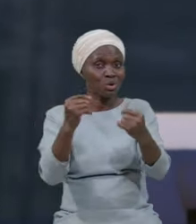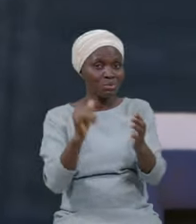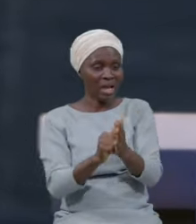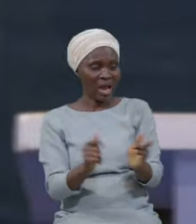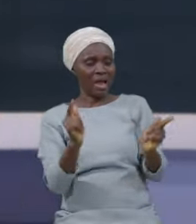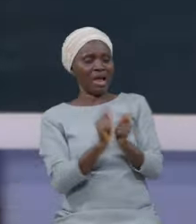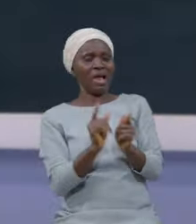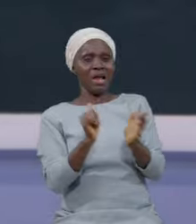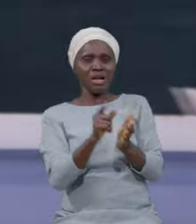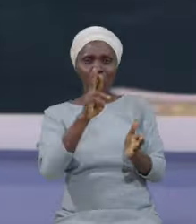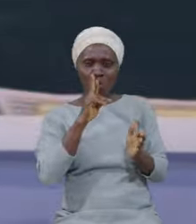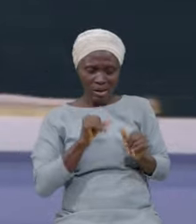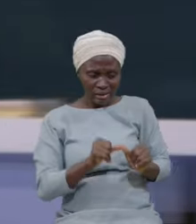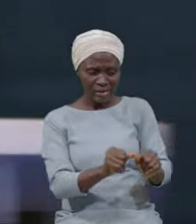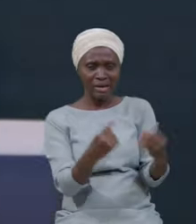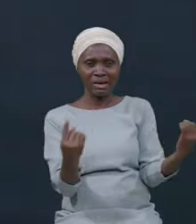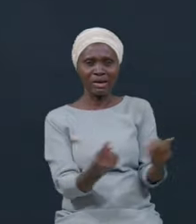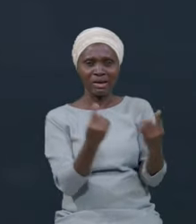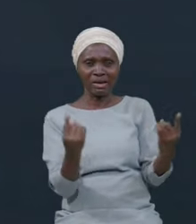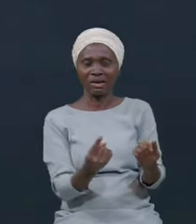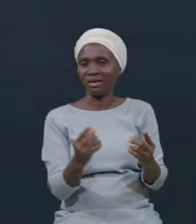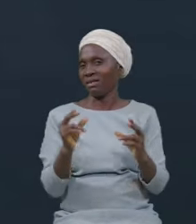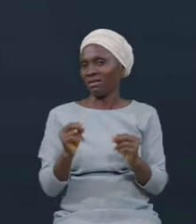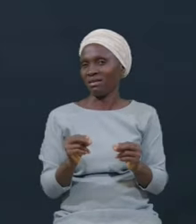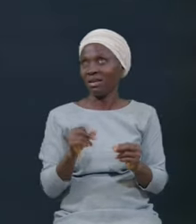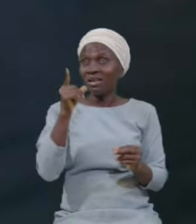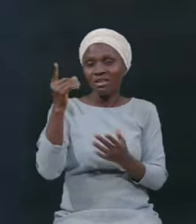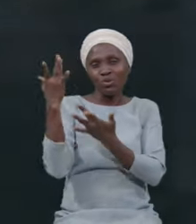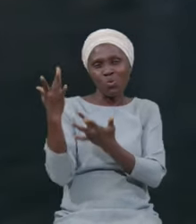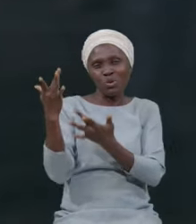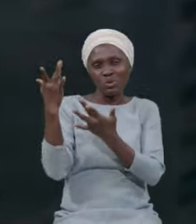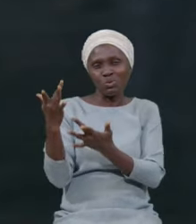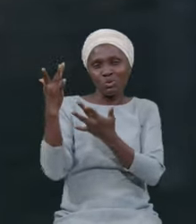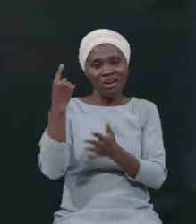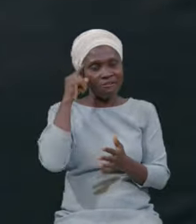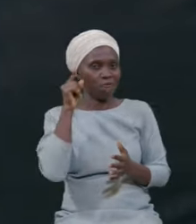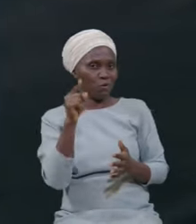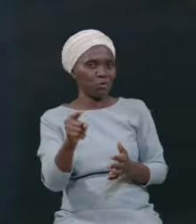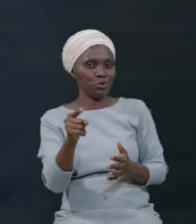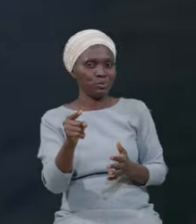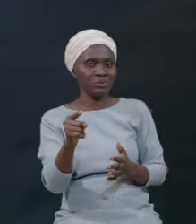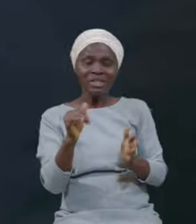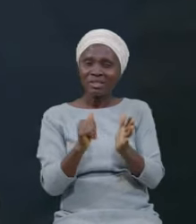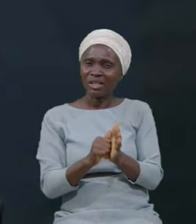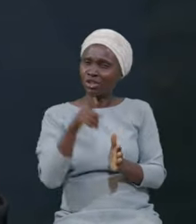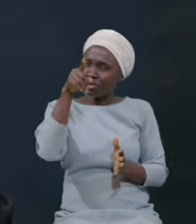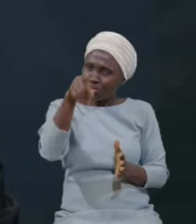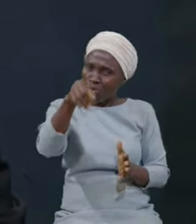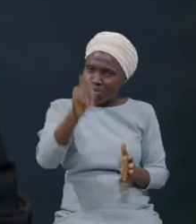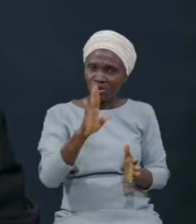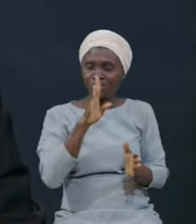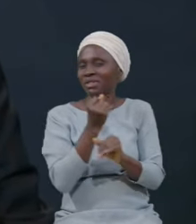He is not slack, he's waiting for you. He's saying you must be saved, you will be